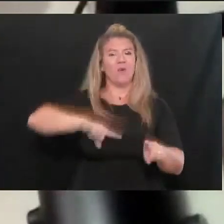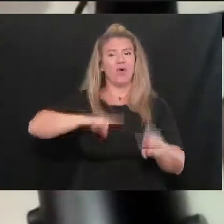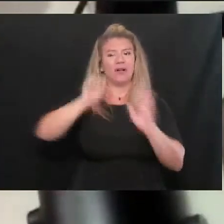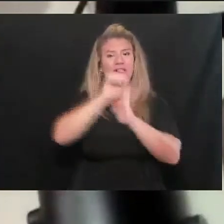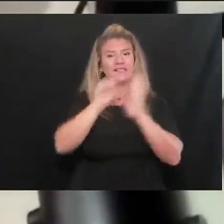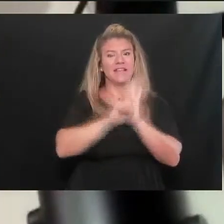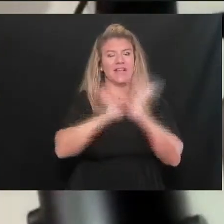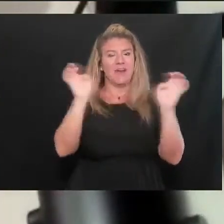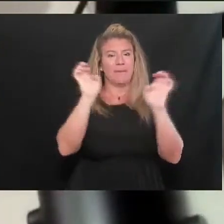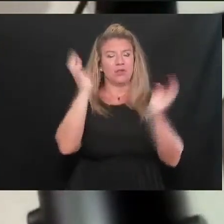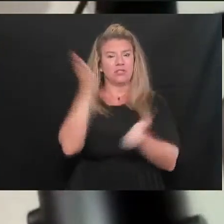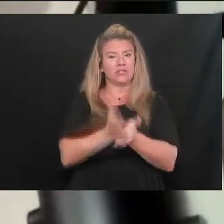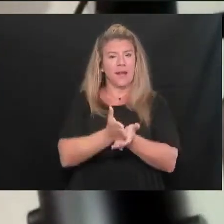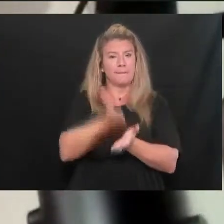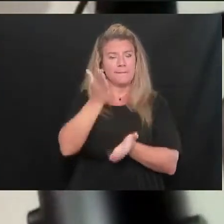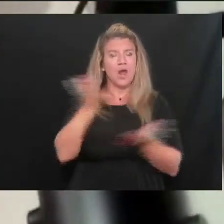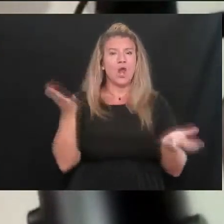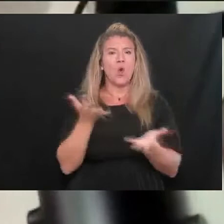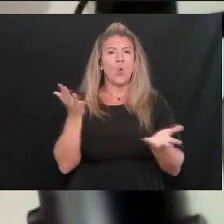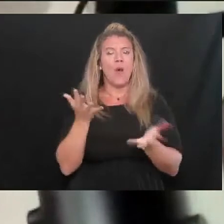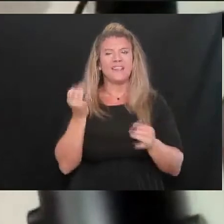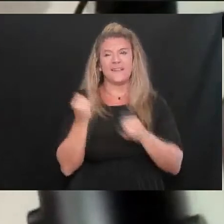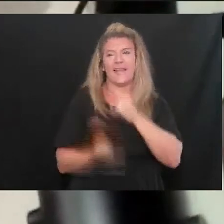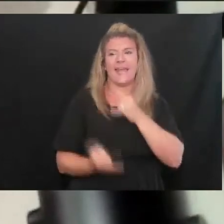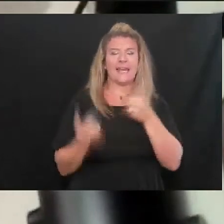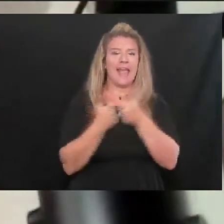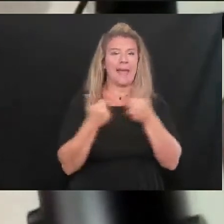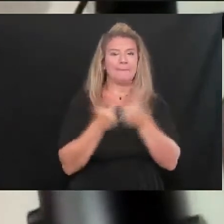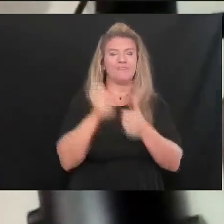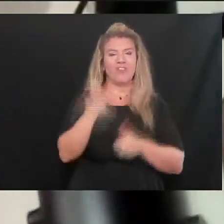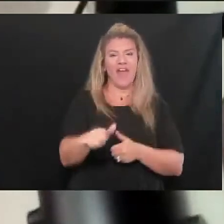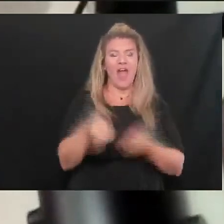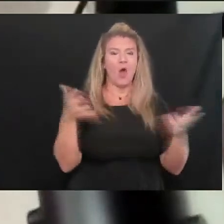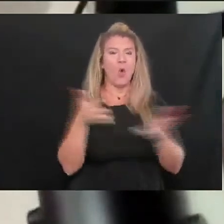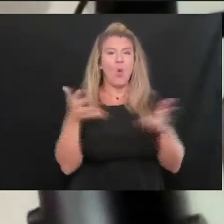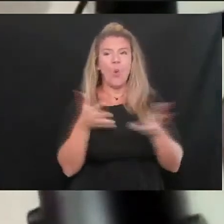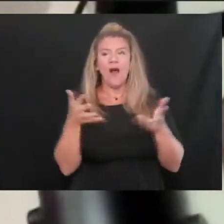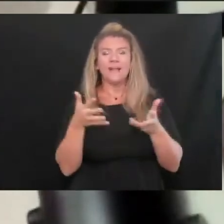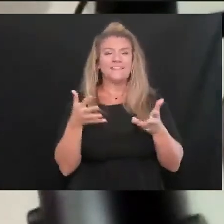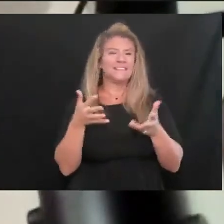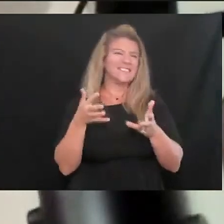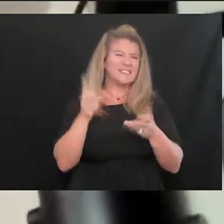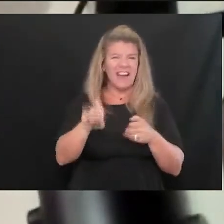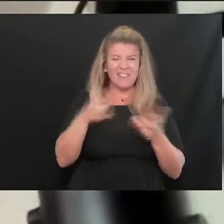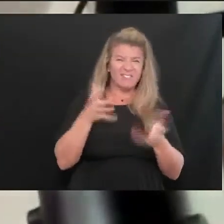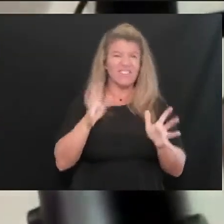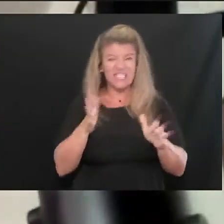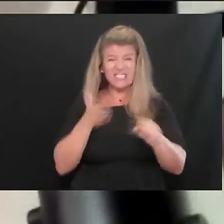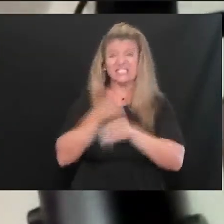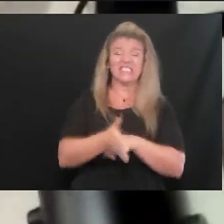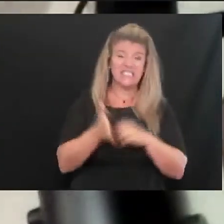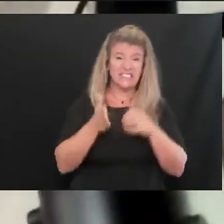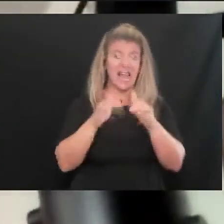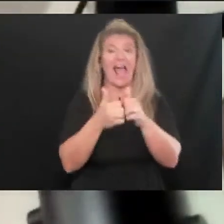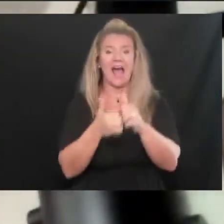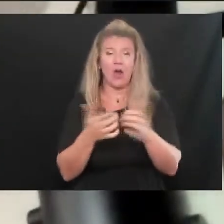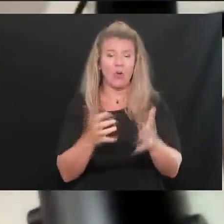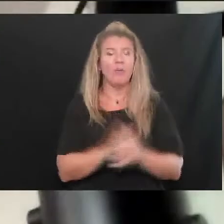emergency go away? What is the end game here? What's the line we got to cross to get there? Thank you.